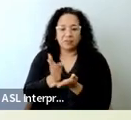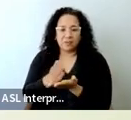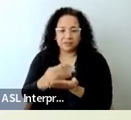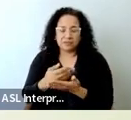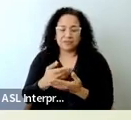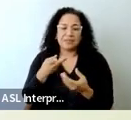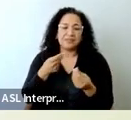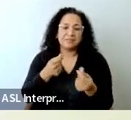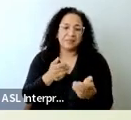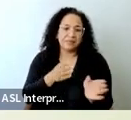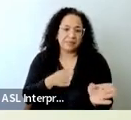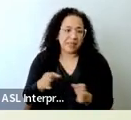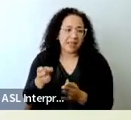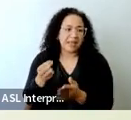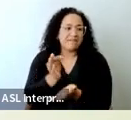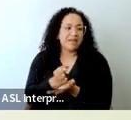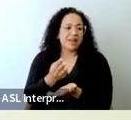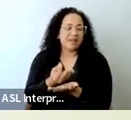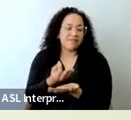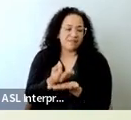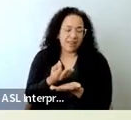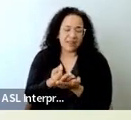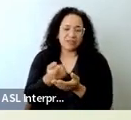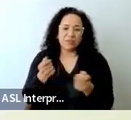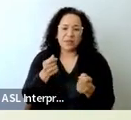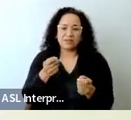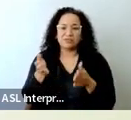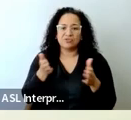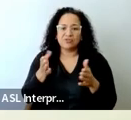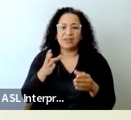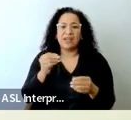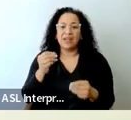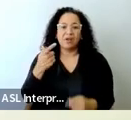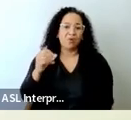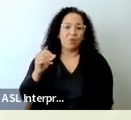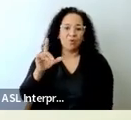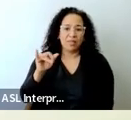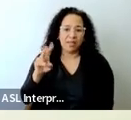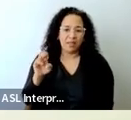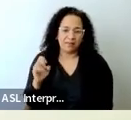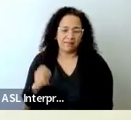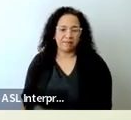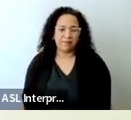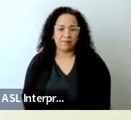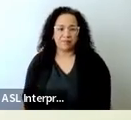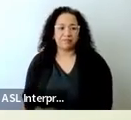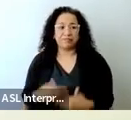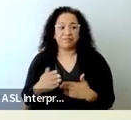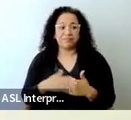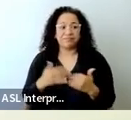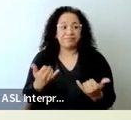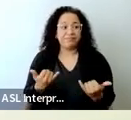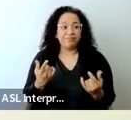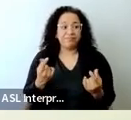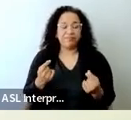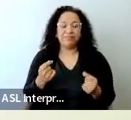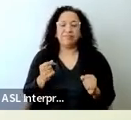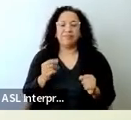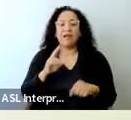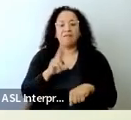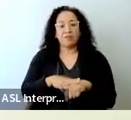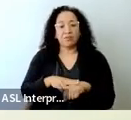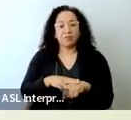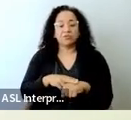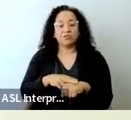spending plans, financial management services, and going live. Next slide. So, of